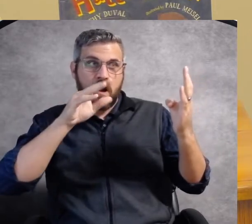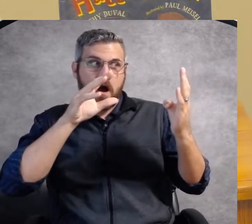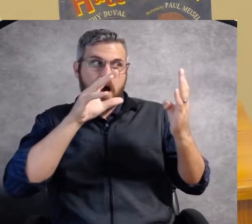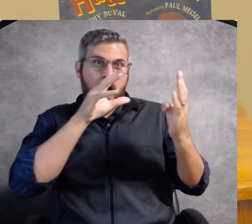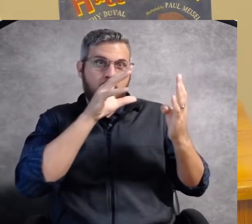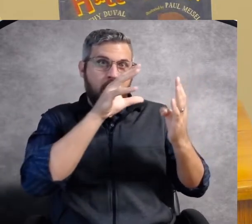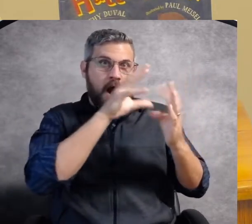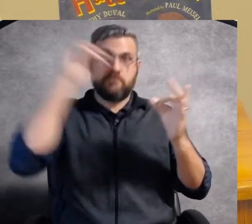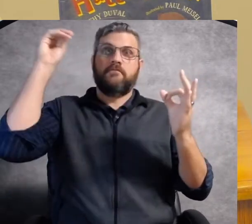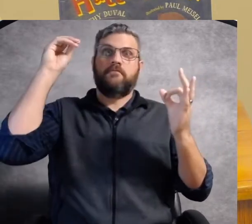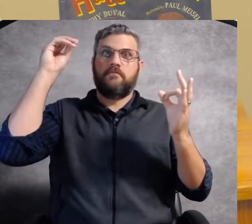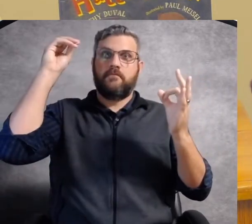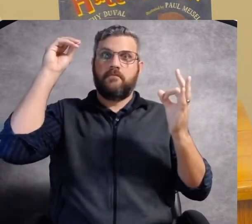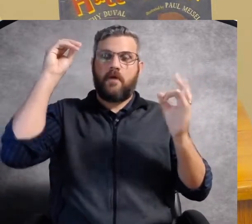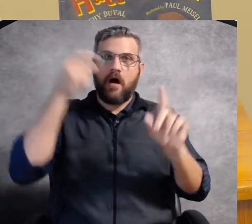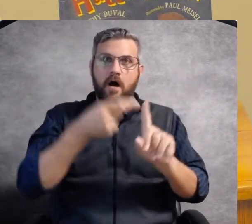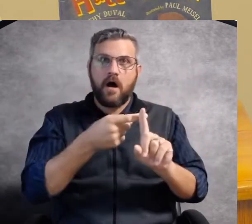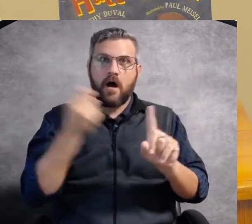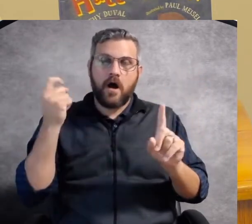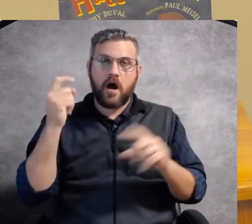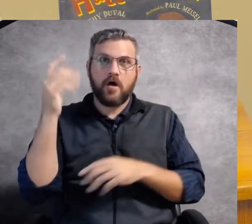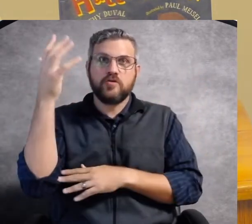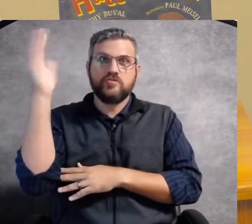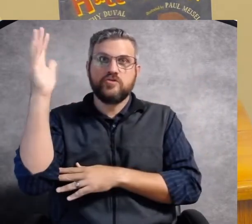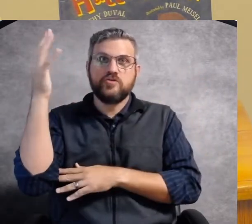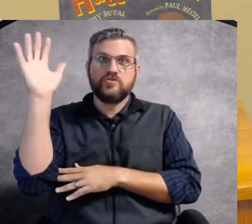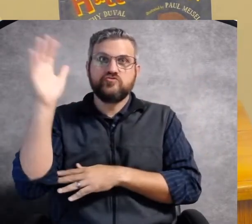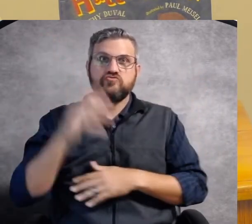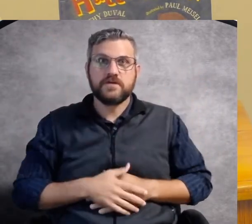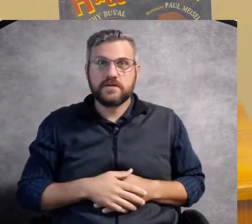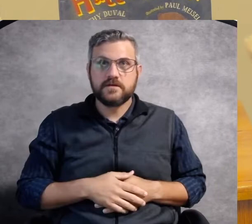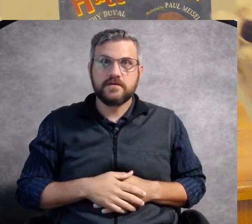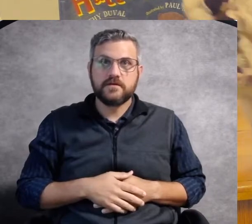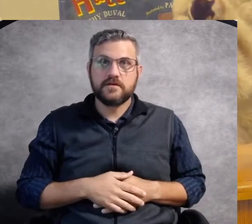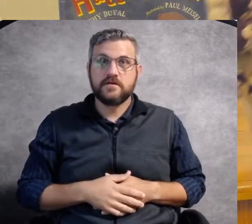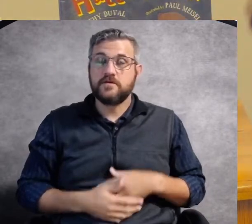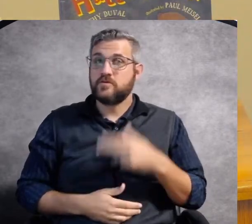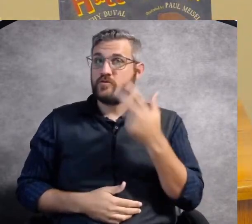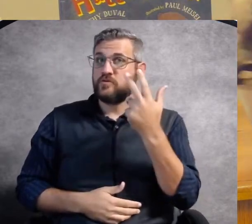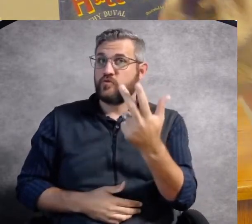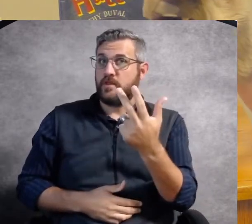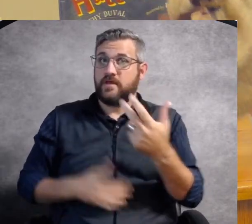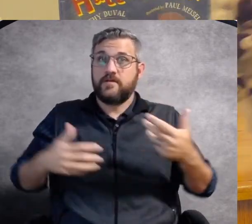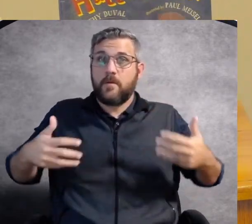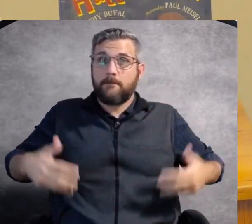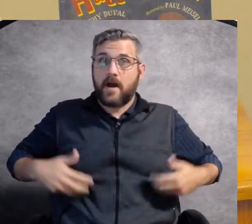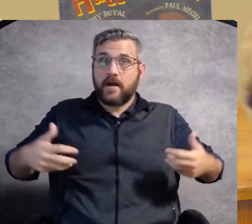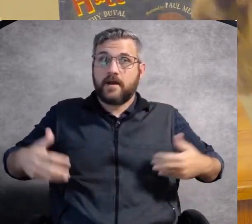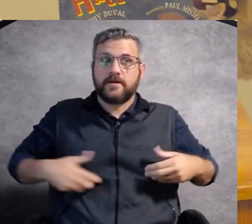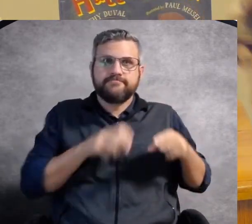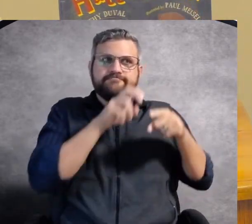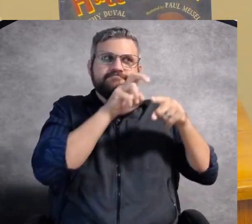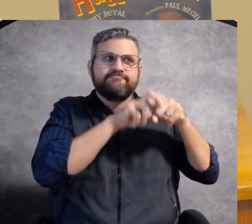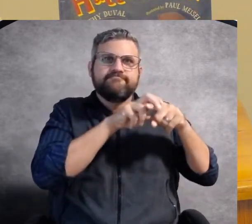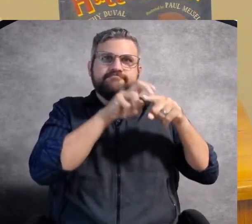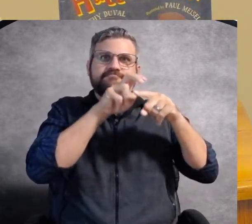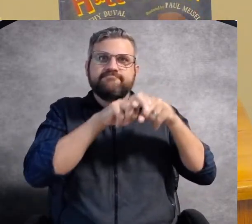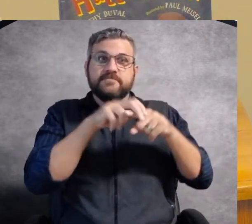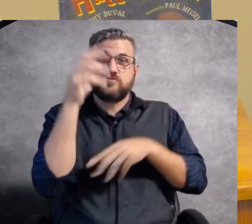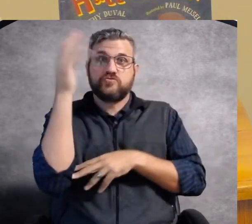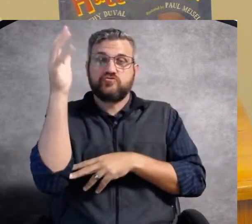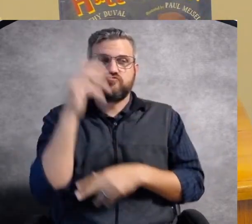quiet as can be, and snaps that monkey right out of the tree. 3